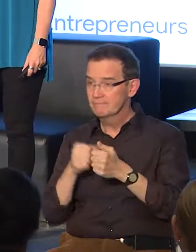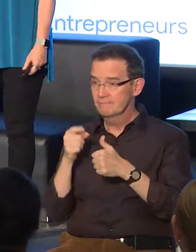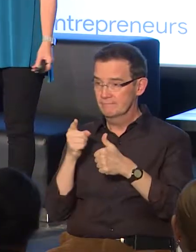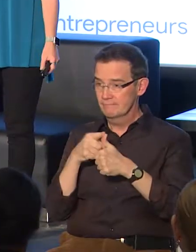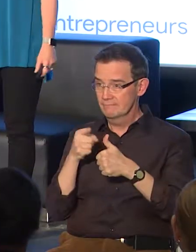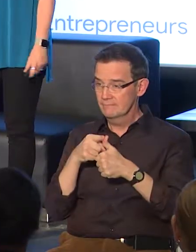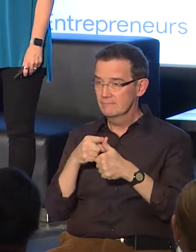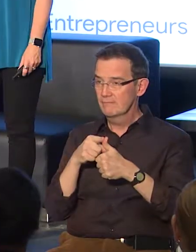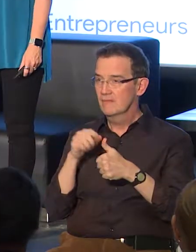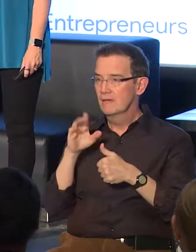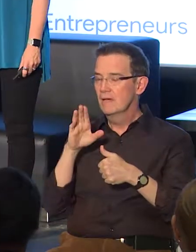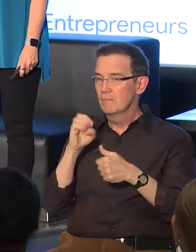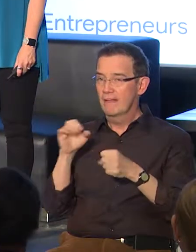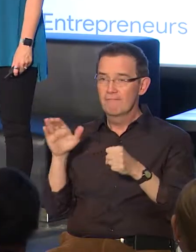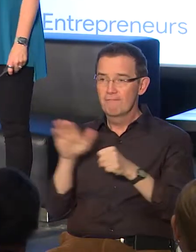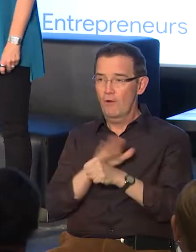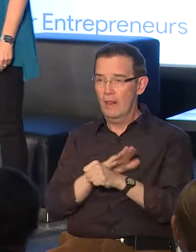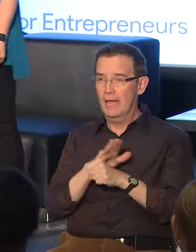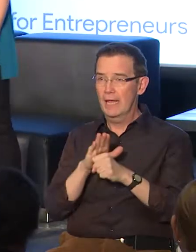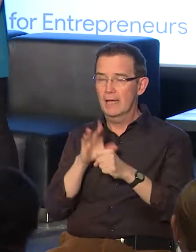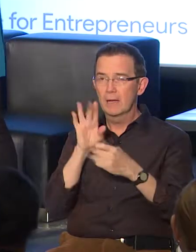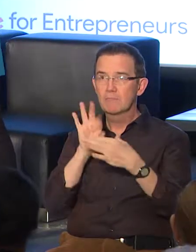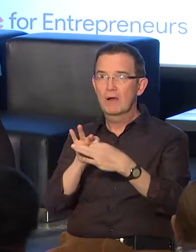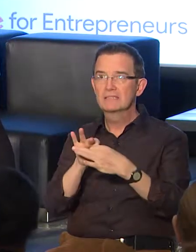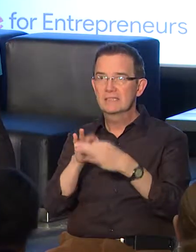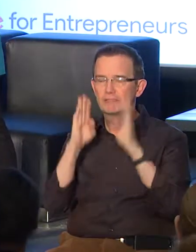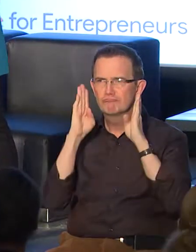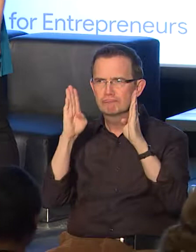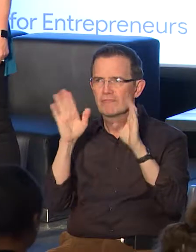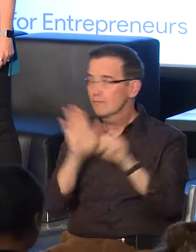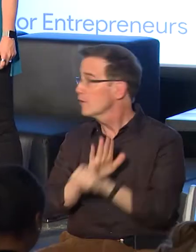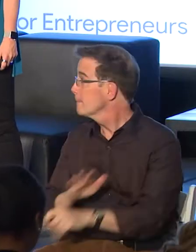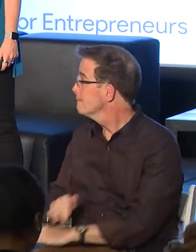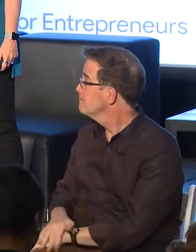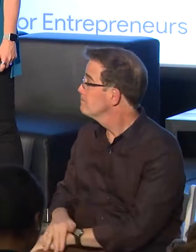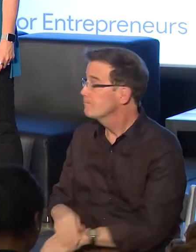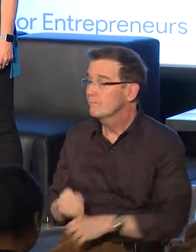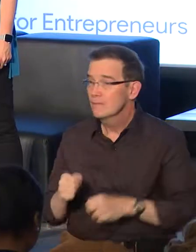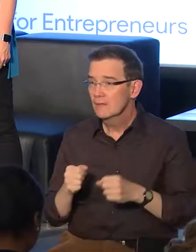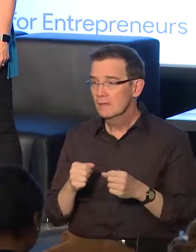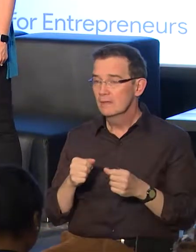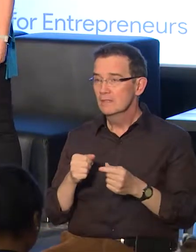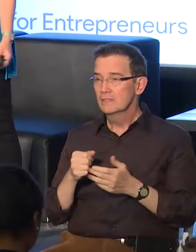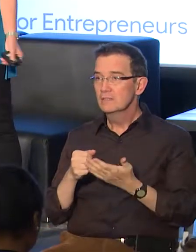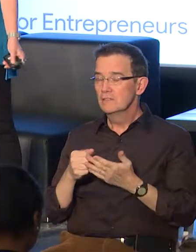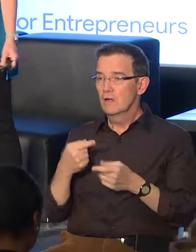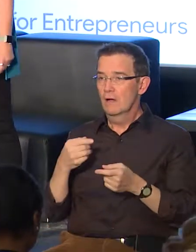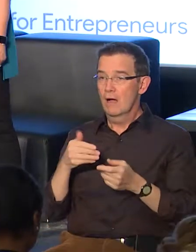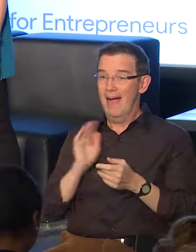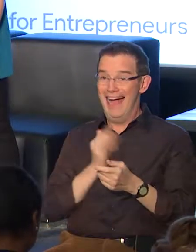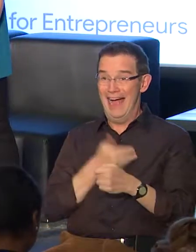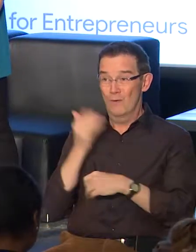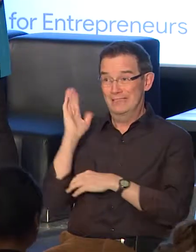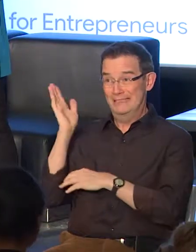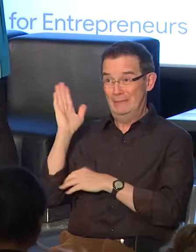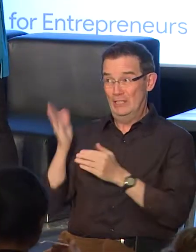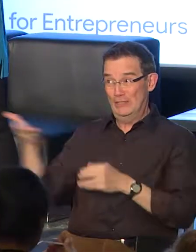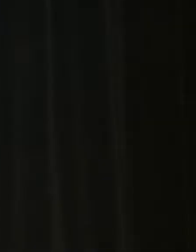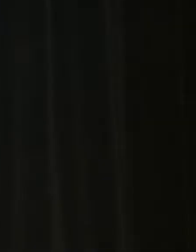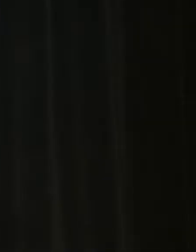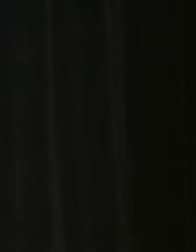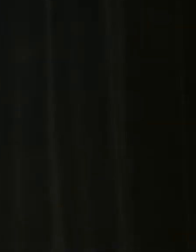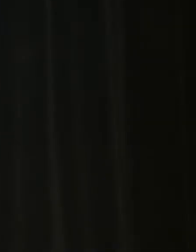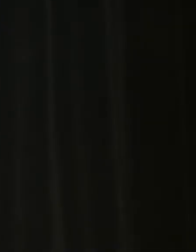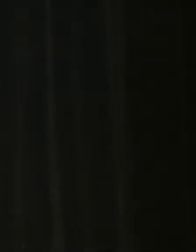fully present and give your full attention. What we do is we often have speakers that have never spoken before,